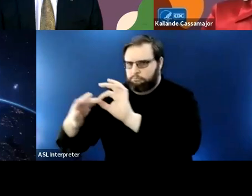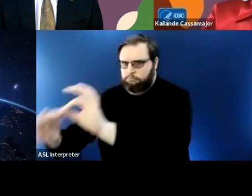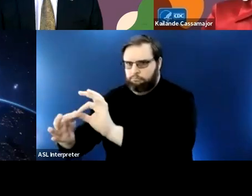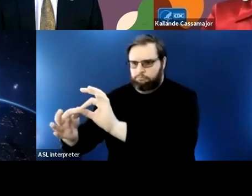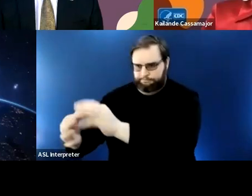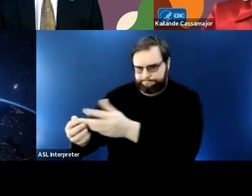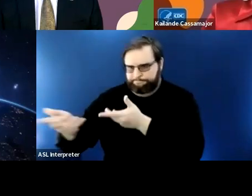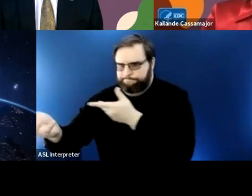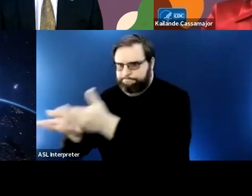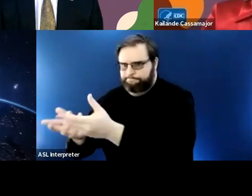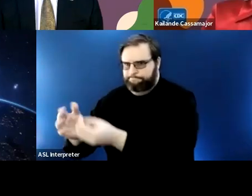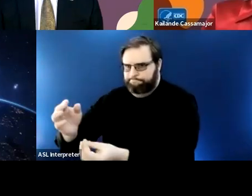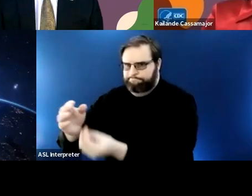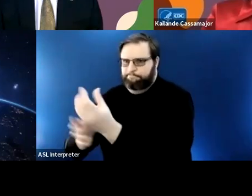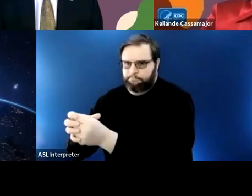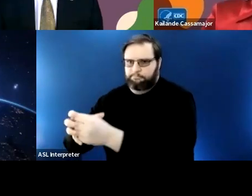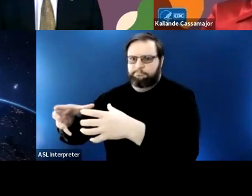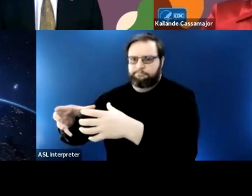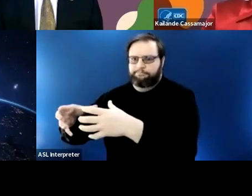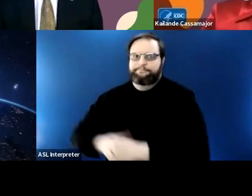relationships. Thank you.